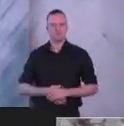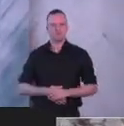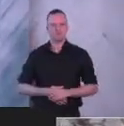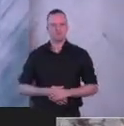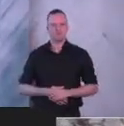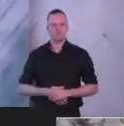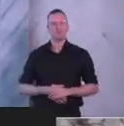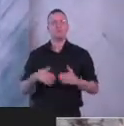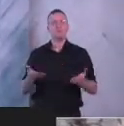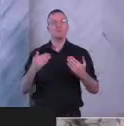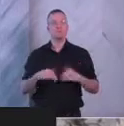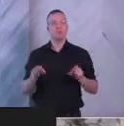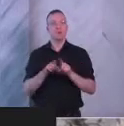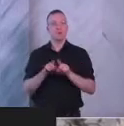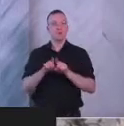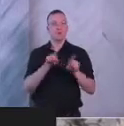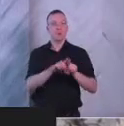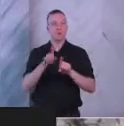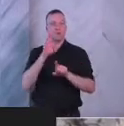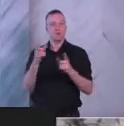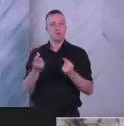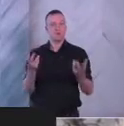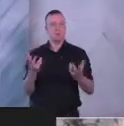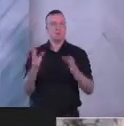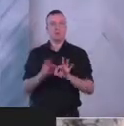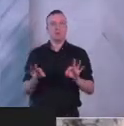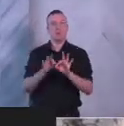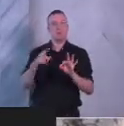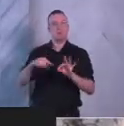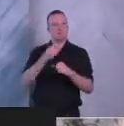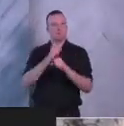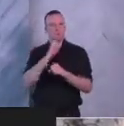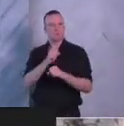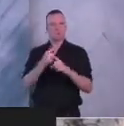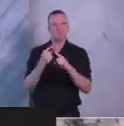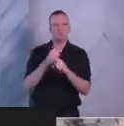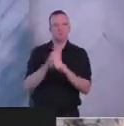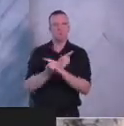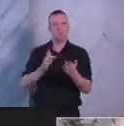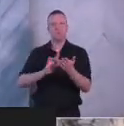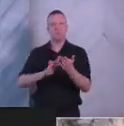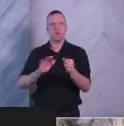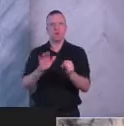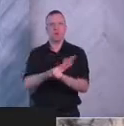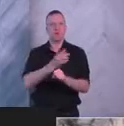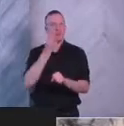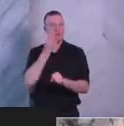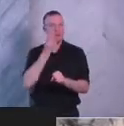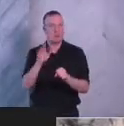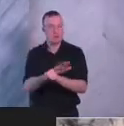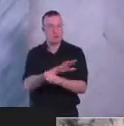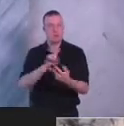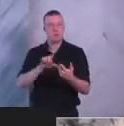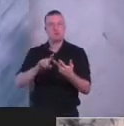thing that we will do is to ensure that there is proper pharmacare, dental care, and